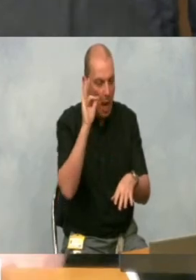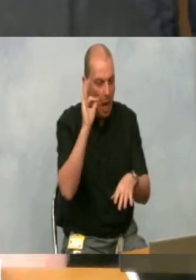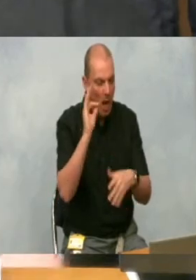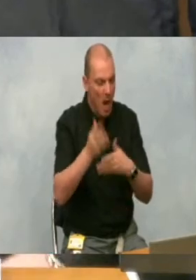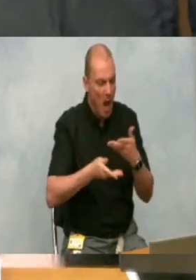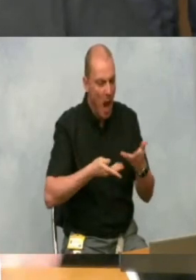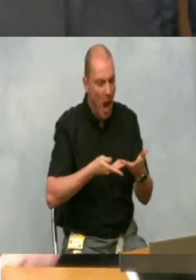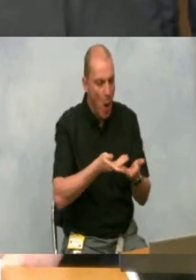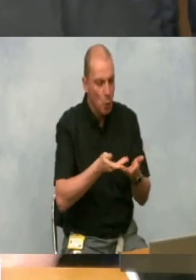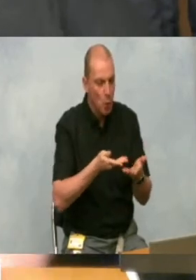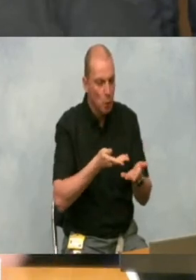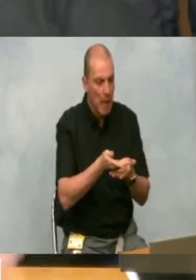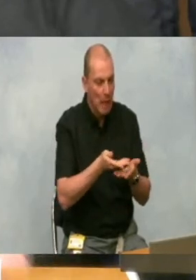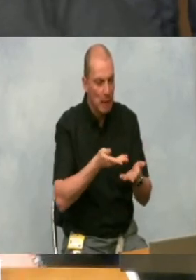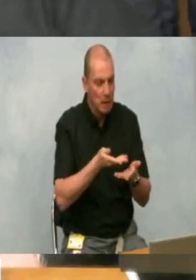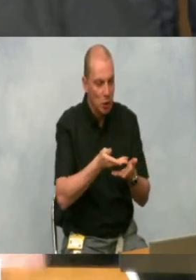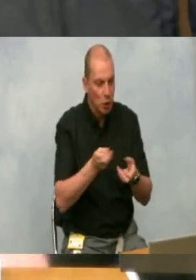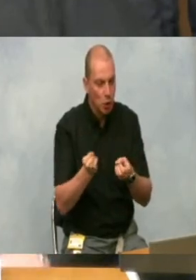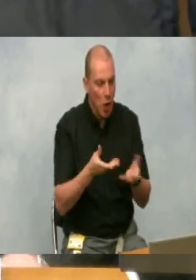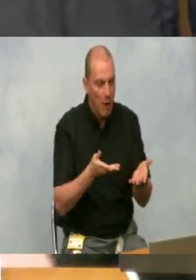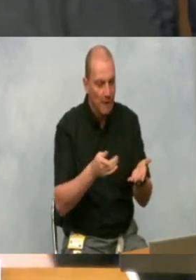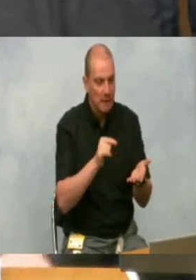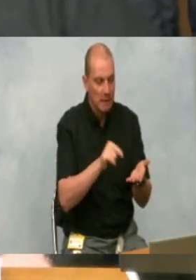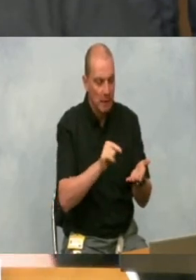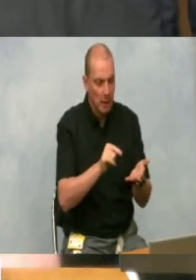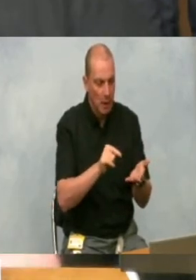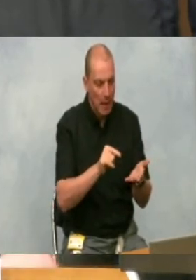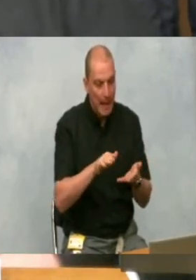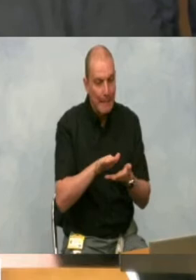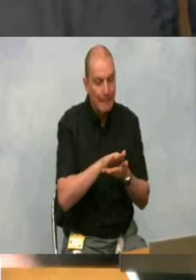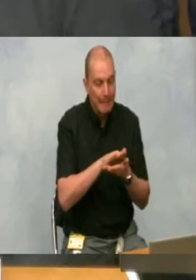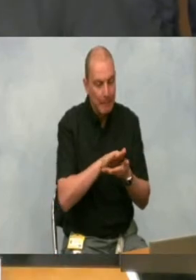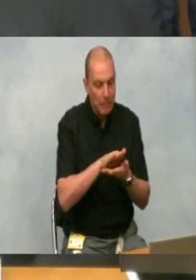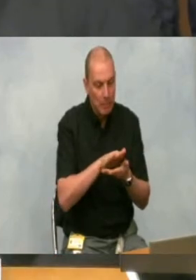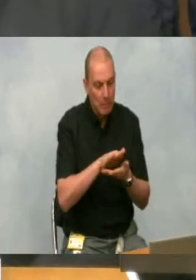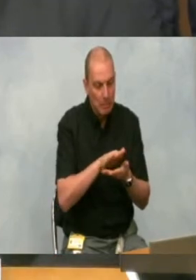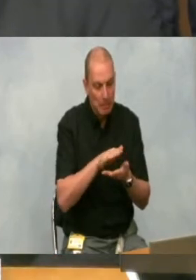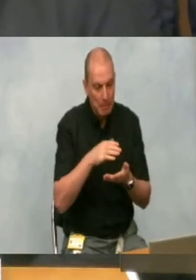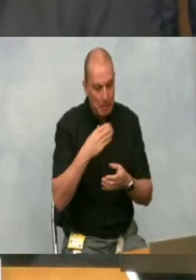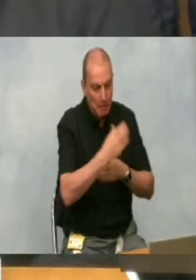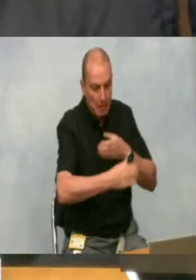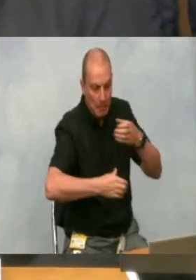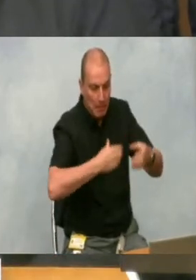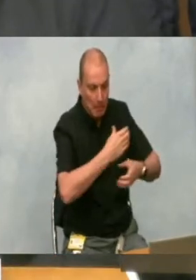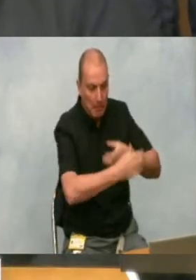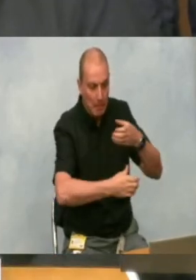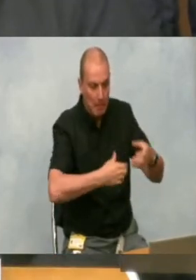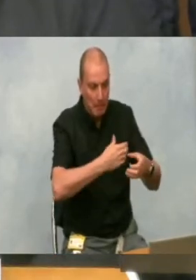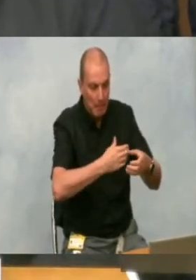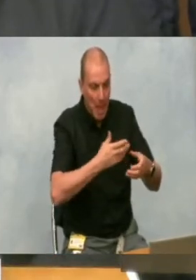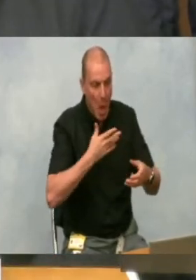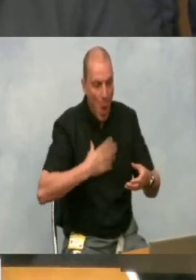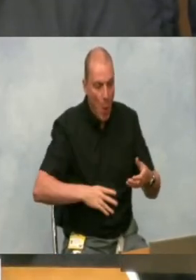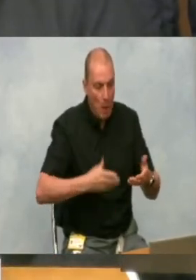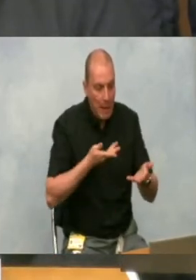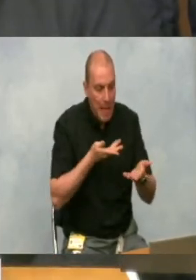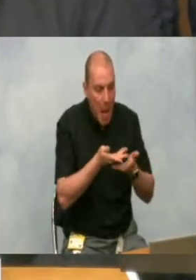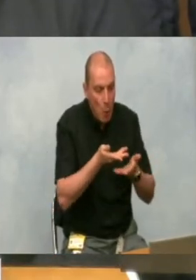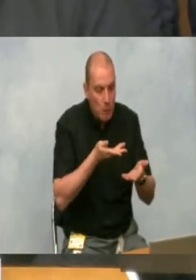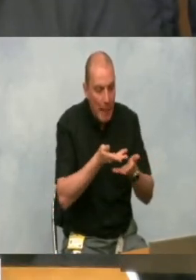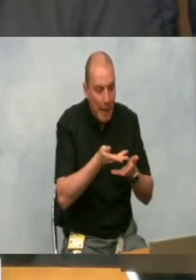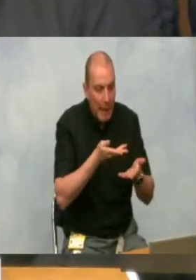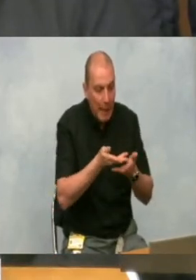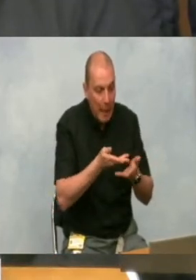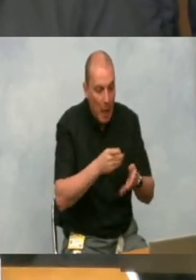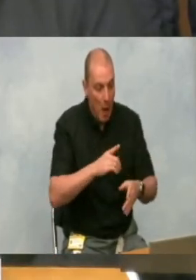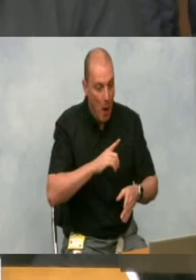encouraging, where it seems to be that employees are seeking counselling at hopefully an early stage to keep them at work.